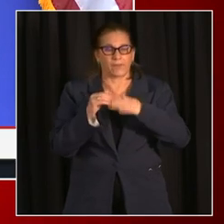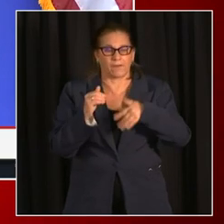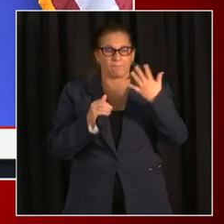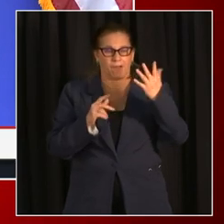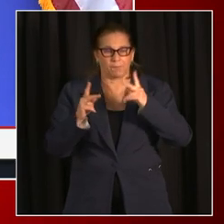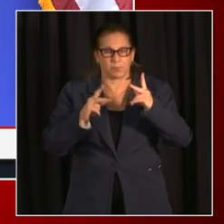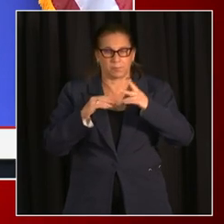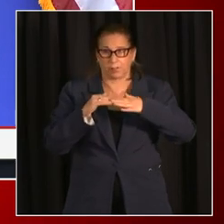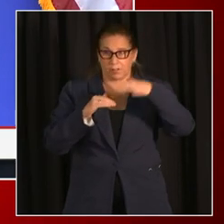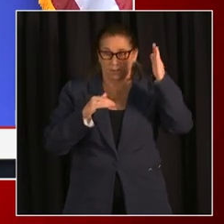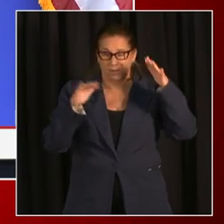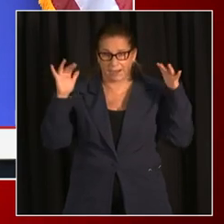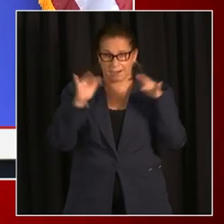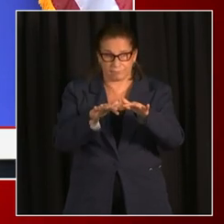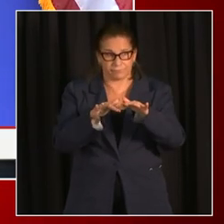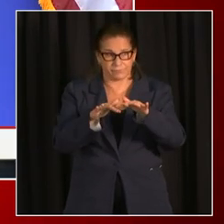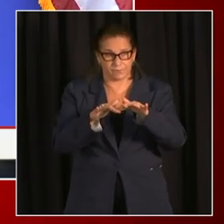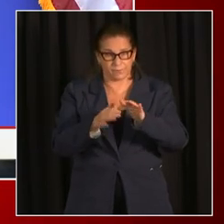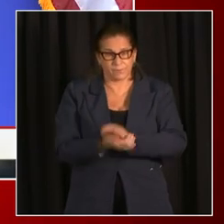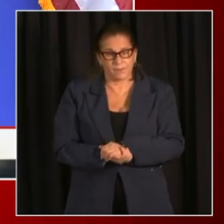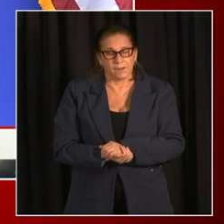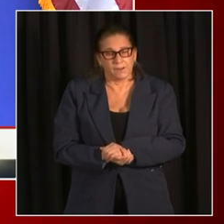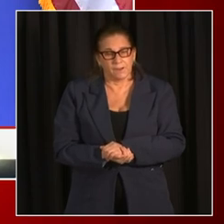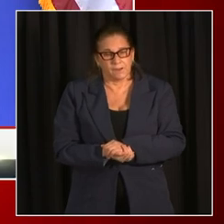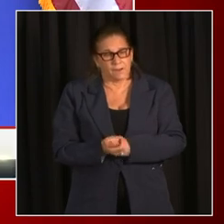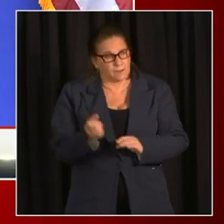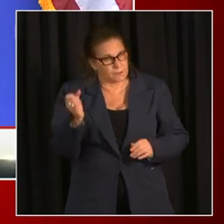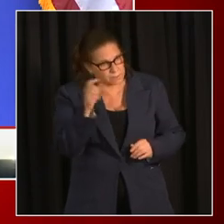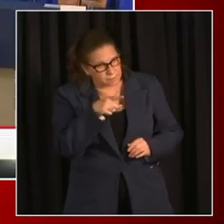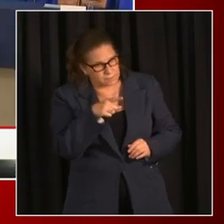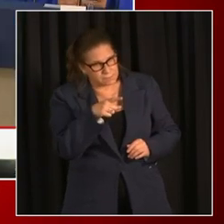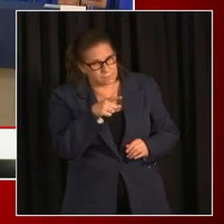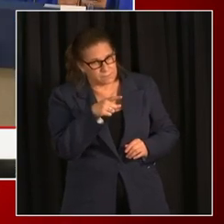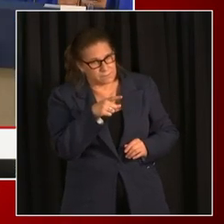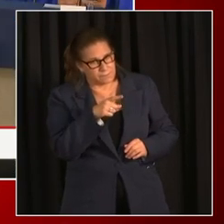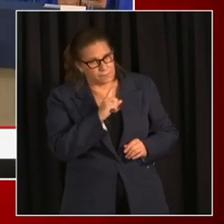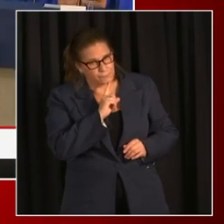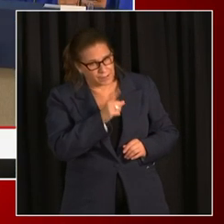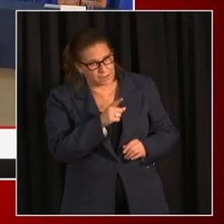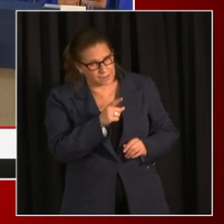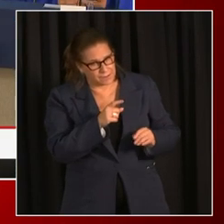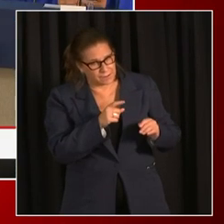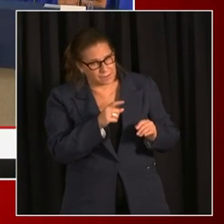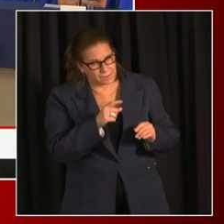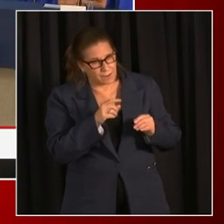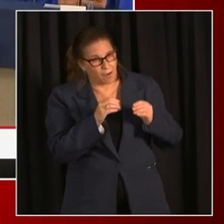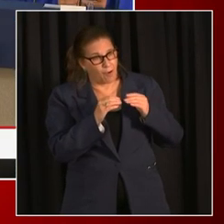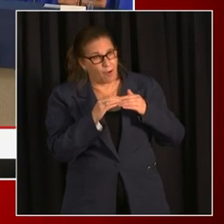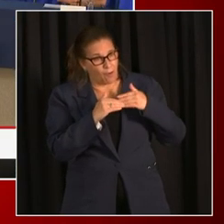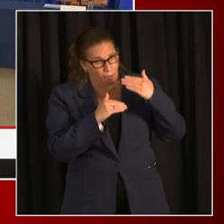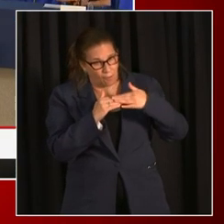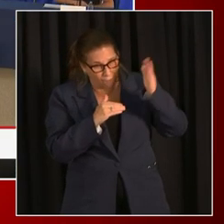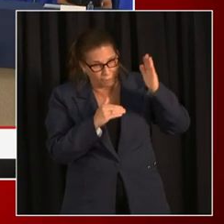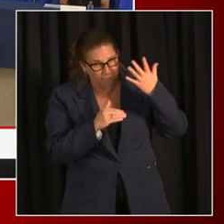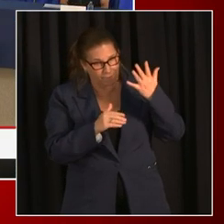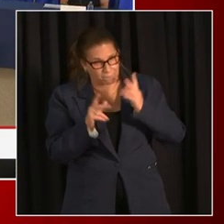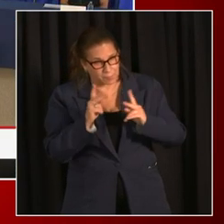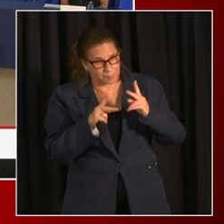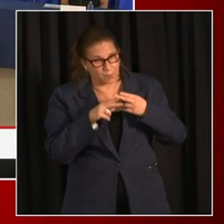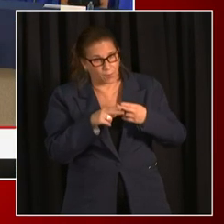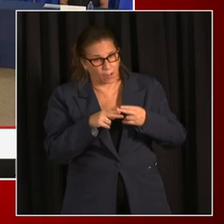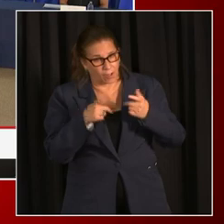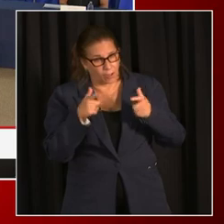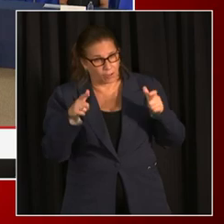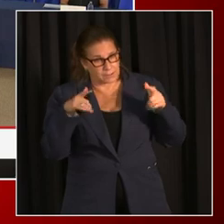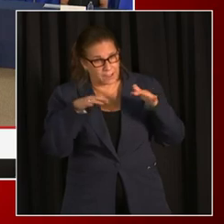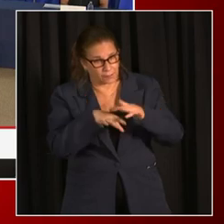so even if we called, Dr. Nesbitt, this is large events over five, people. right. So even if I make large events over 5